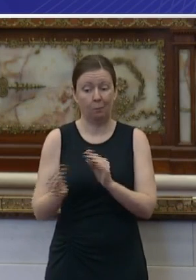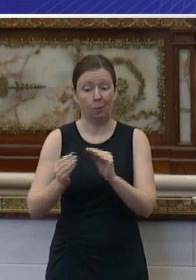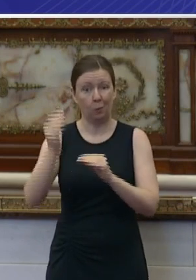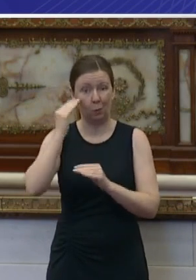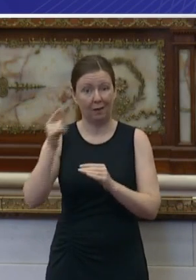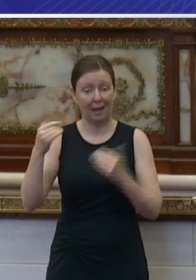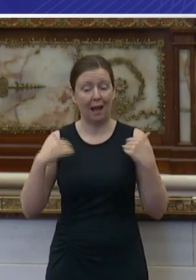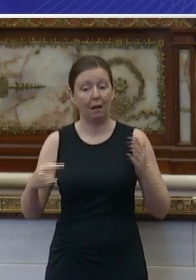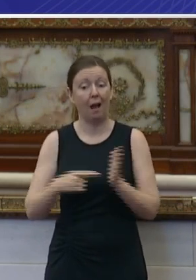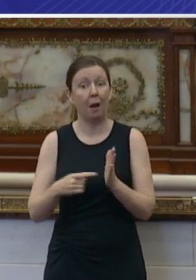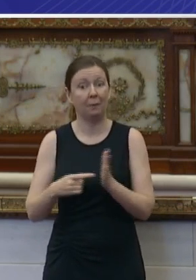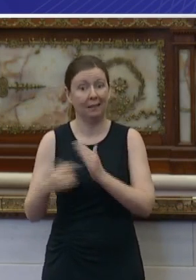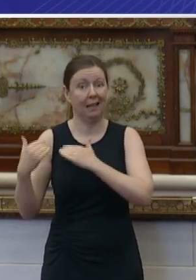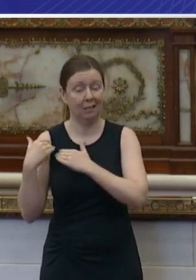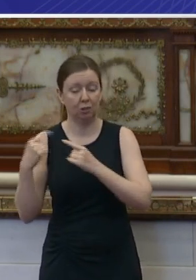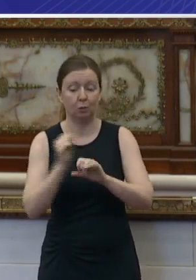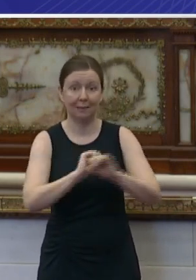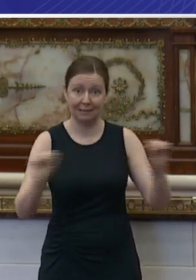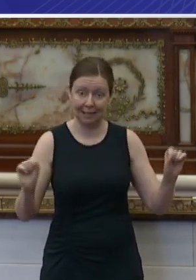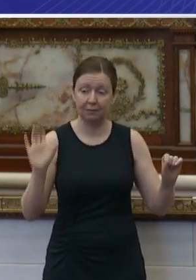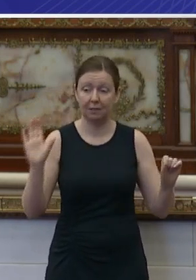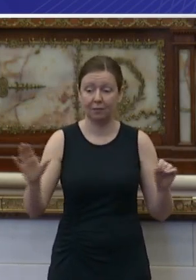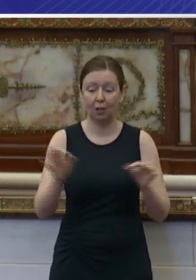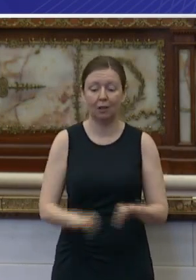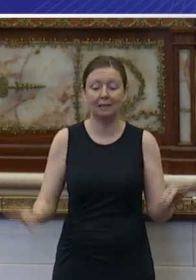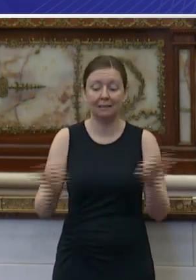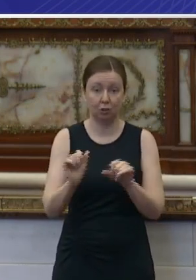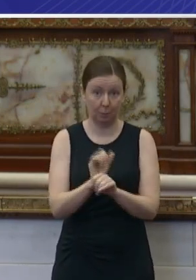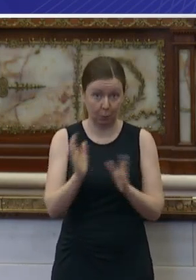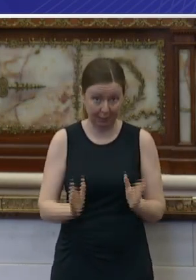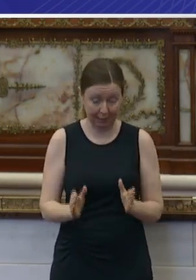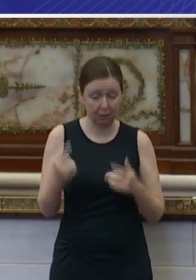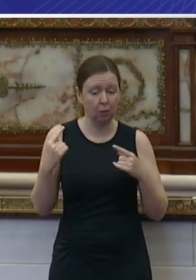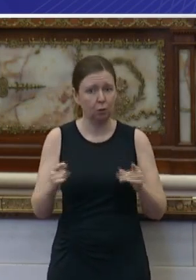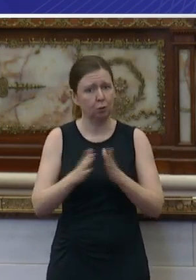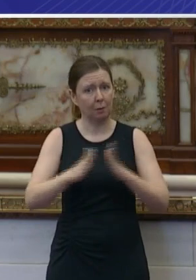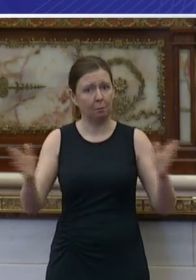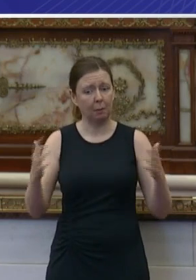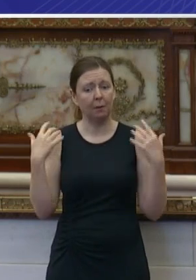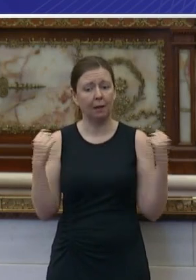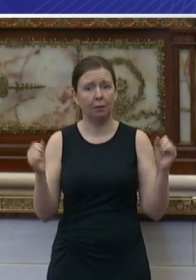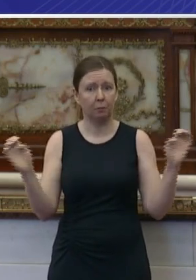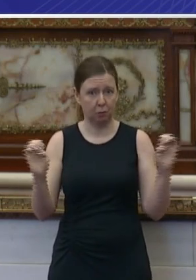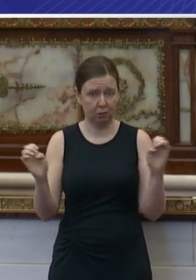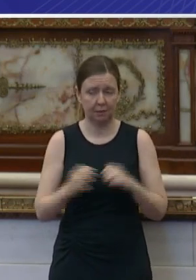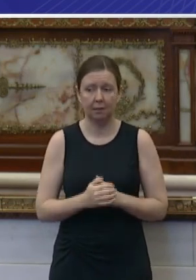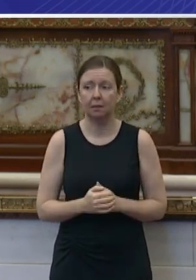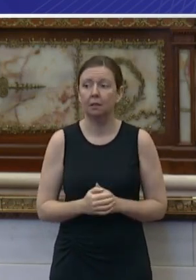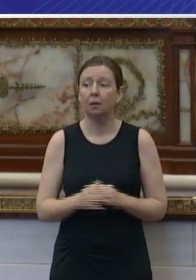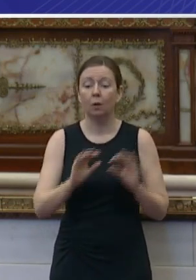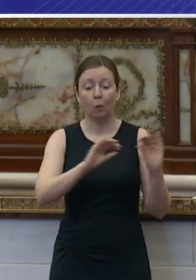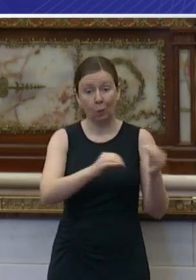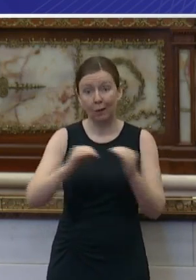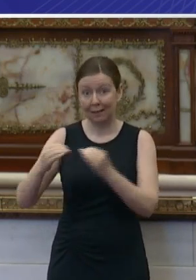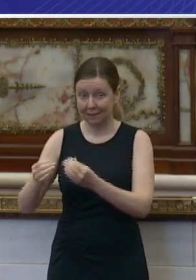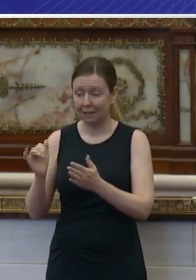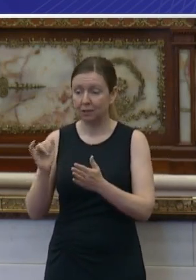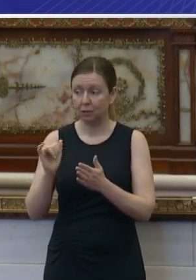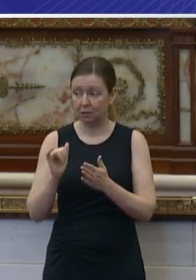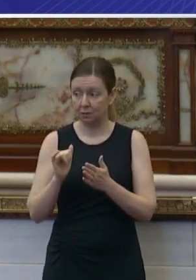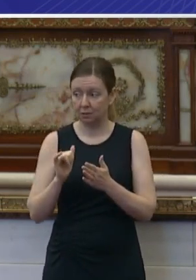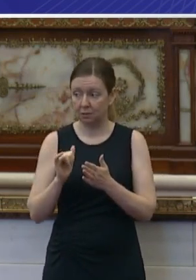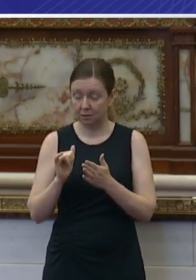had an obligation to the safety of their essential employees during a public health emergency. Organizations such as Center